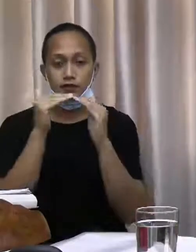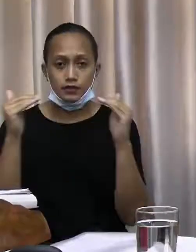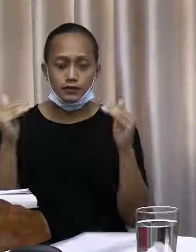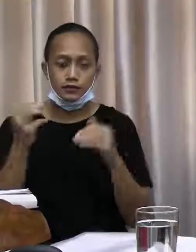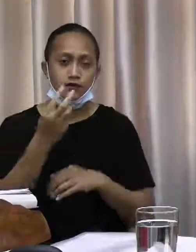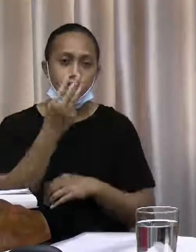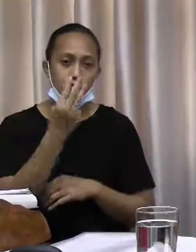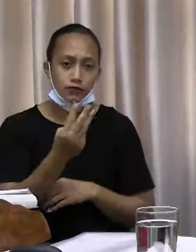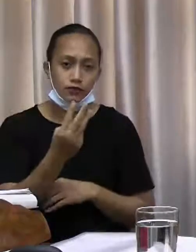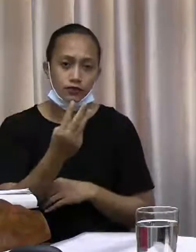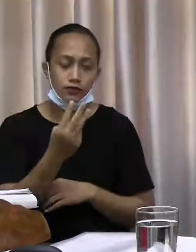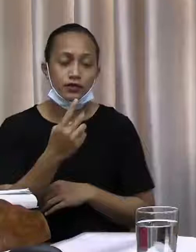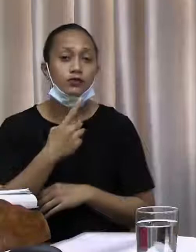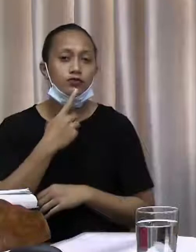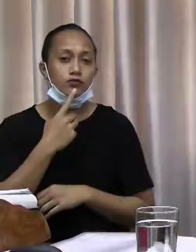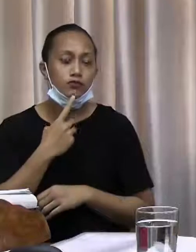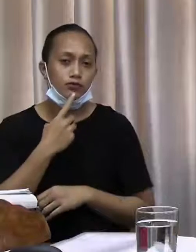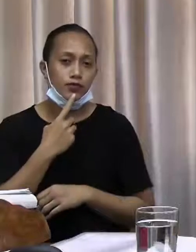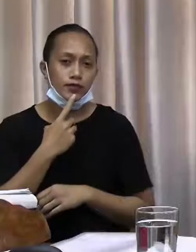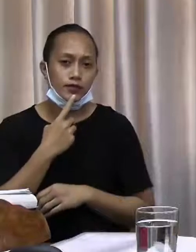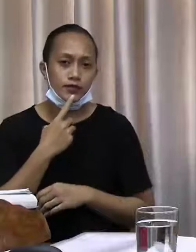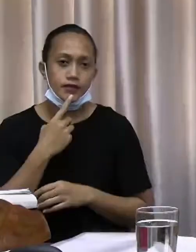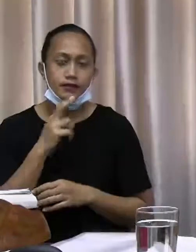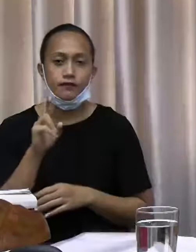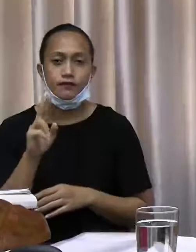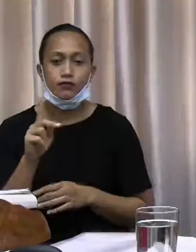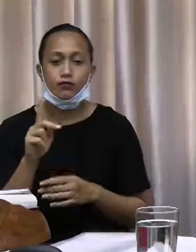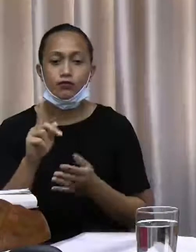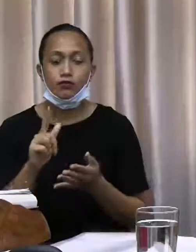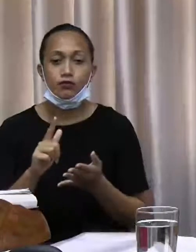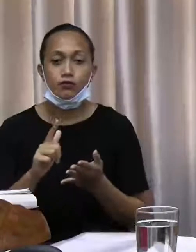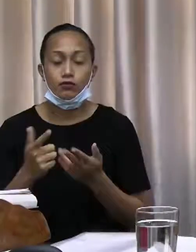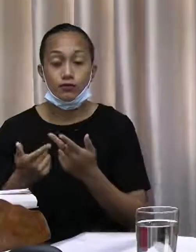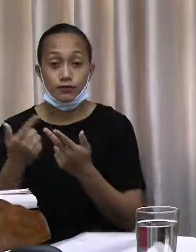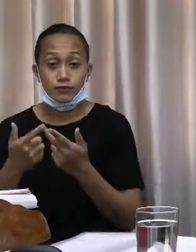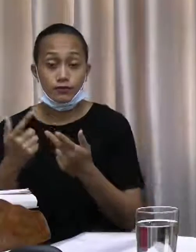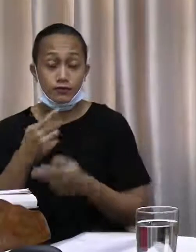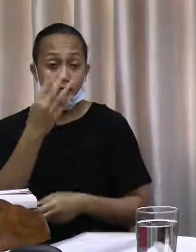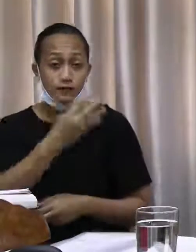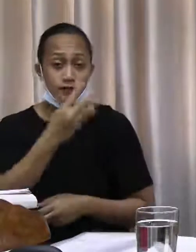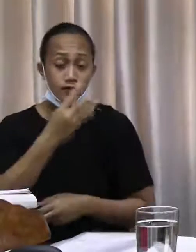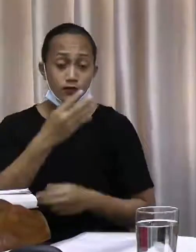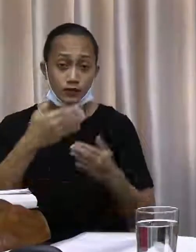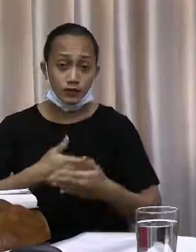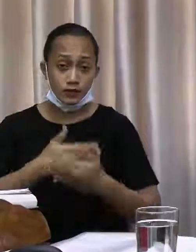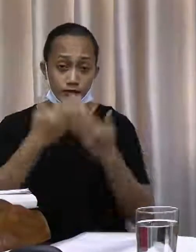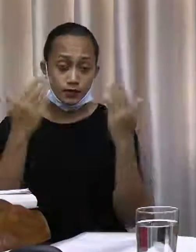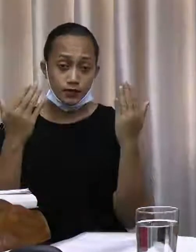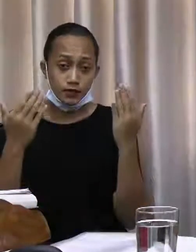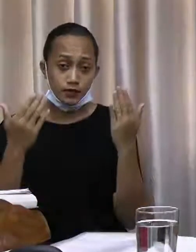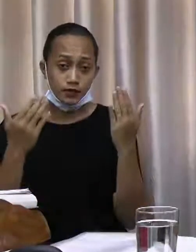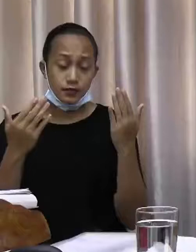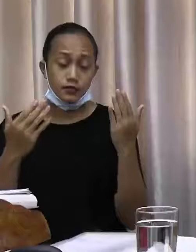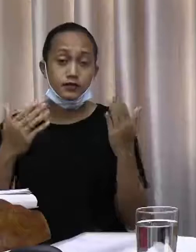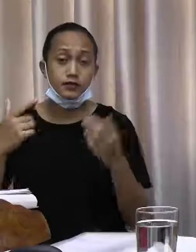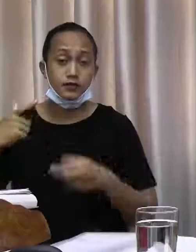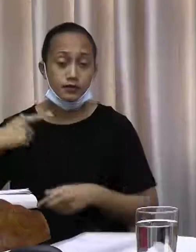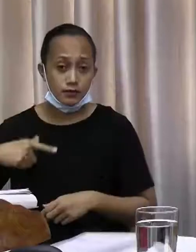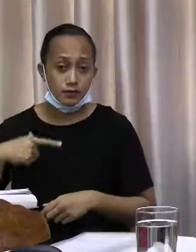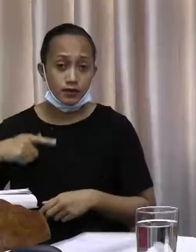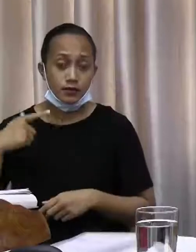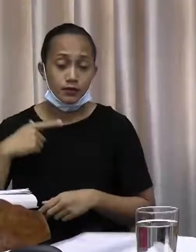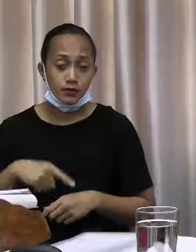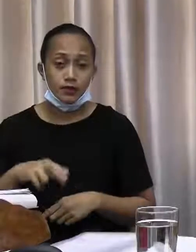tolu, lanu mumu, mo le isi sefulu faa aso. E afua atu i